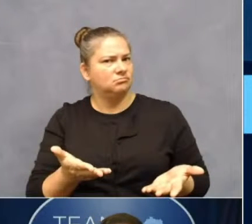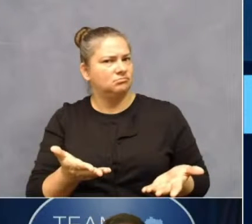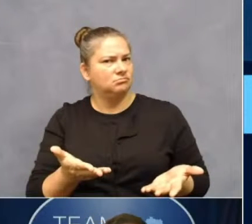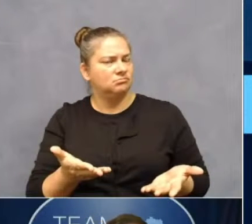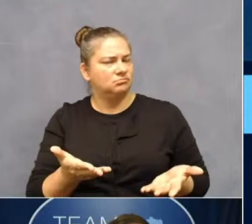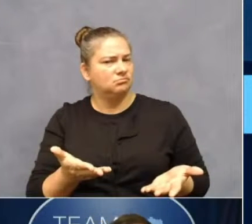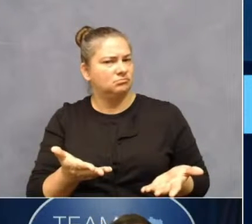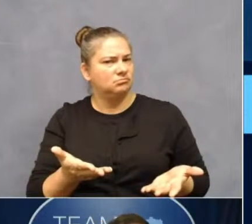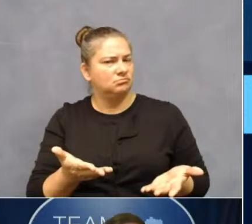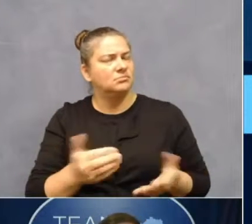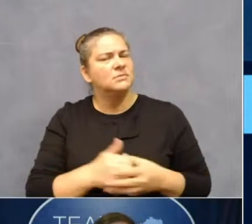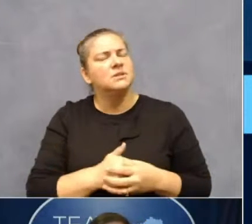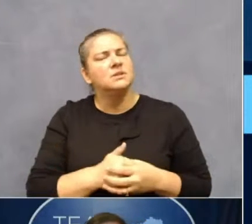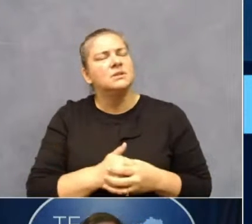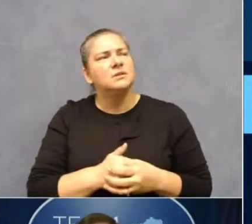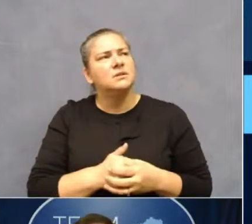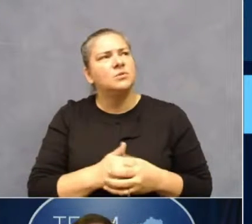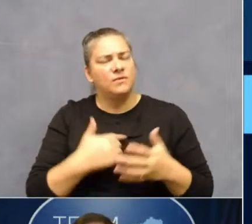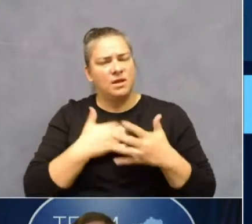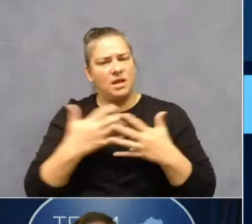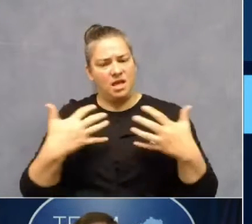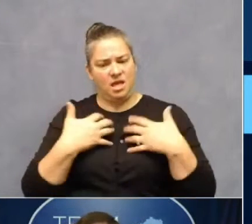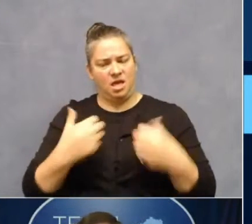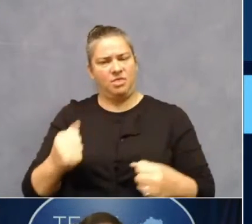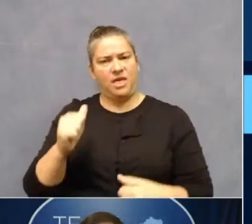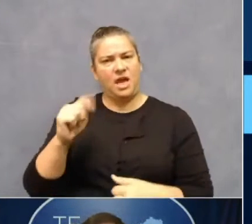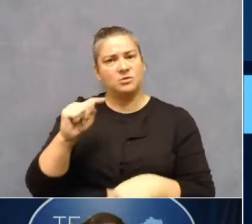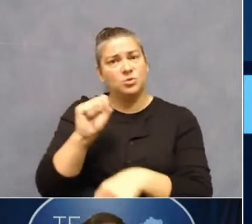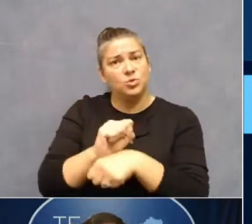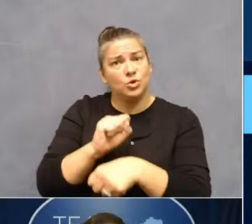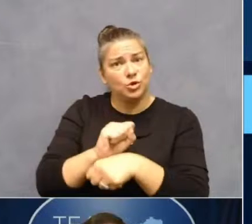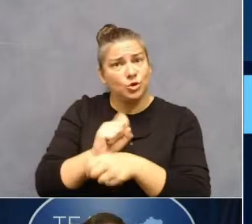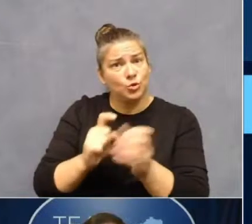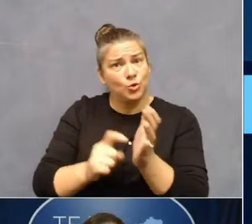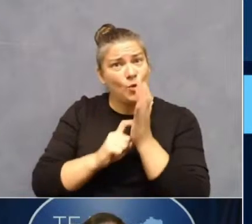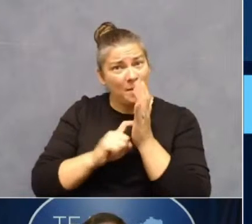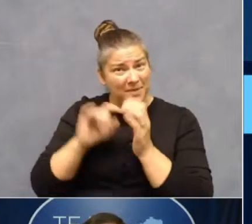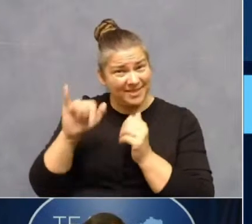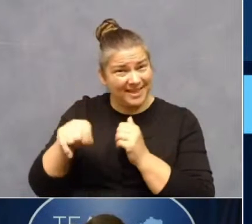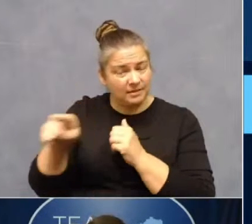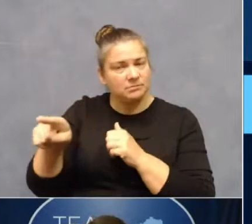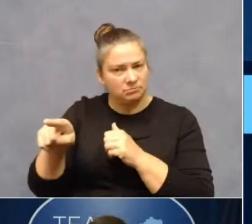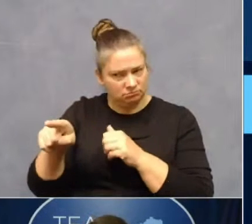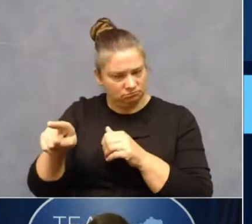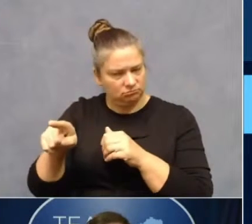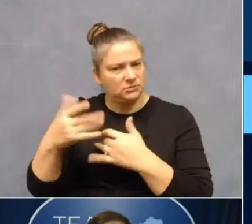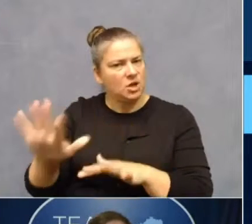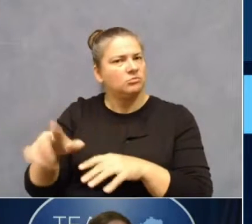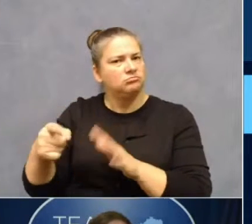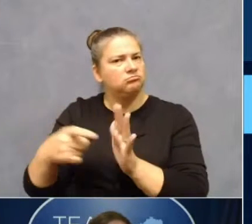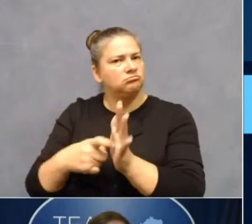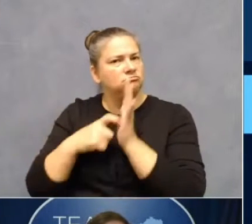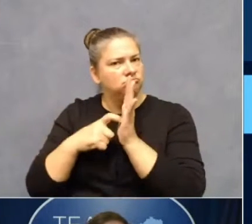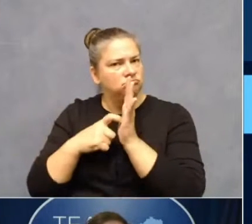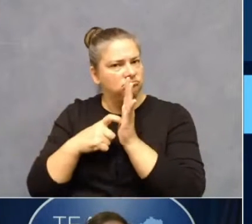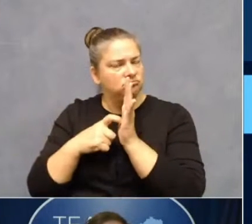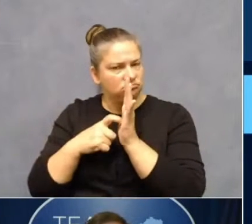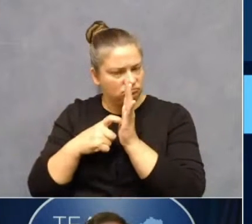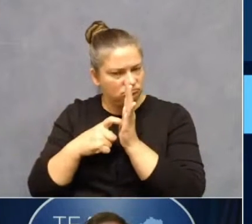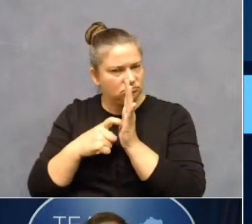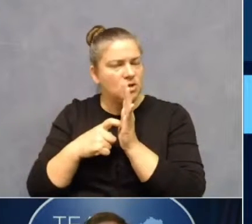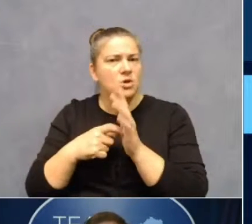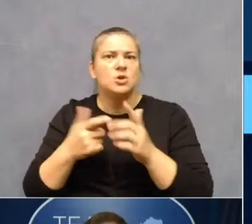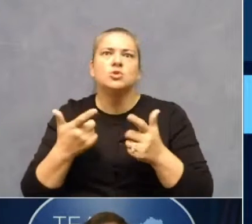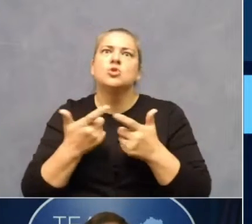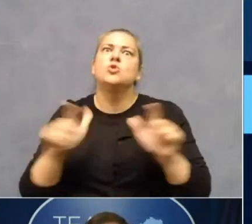put a lot of healthy at work requirements into place that stay in place. And these require huge sacrifice by